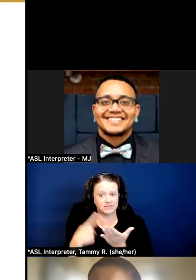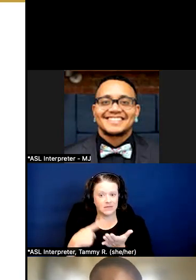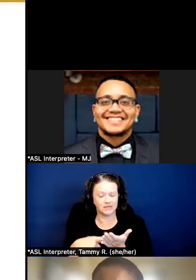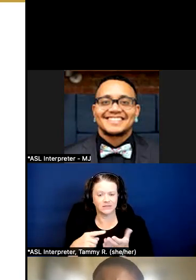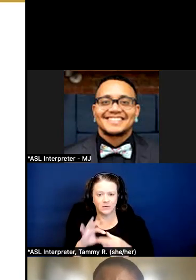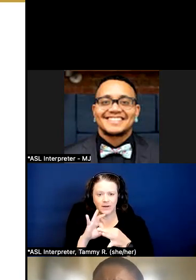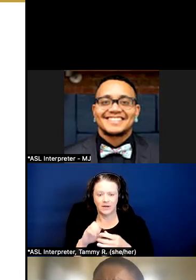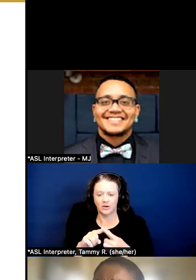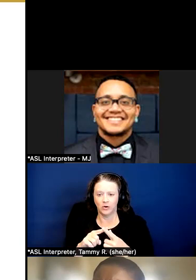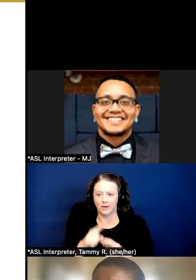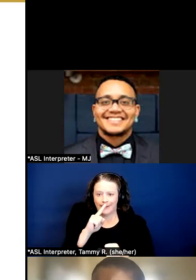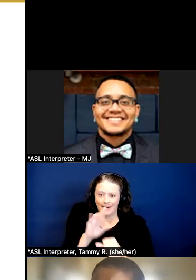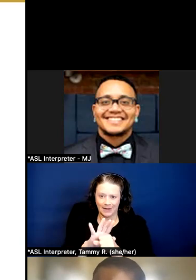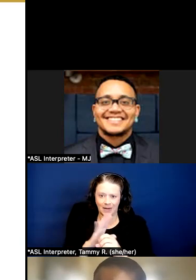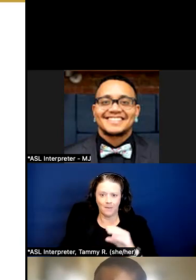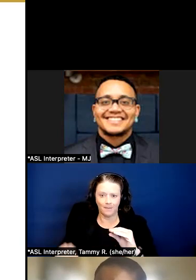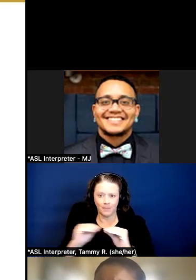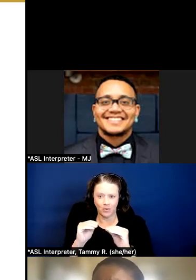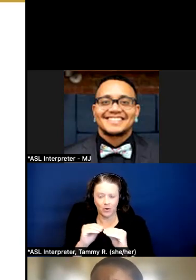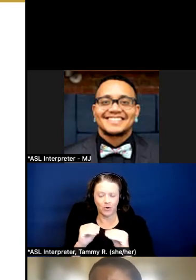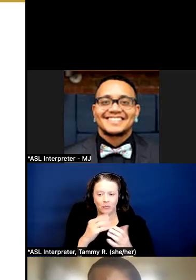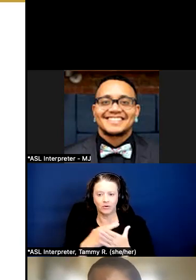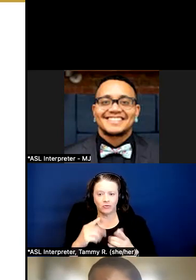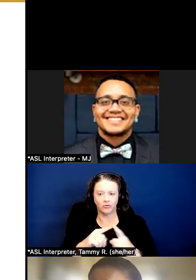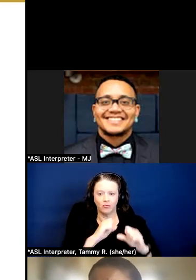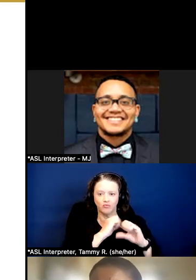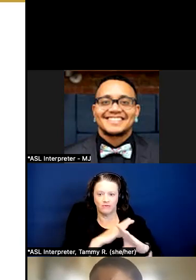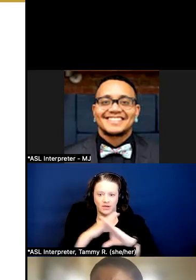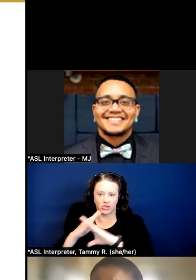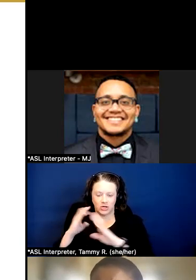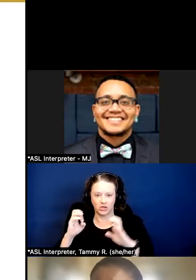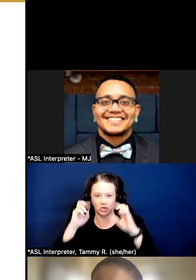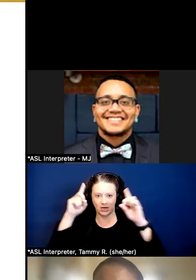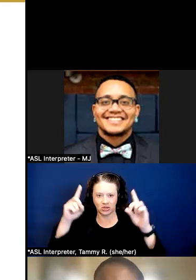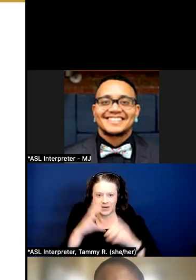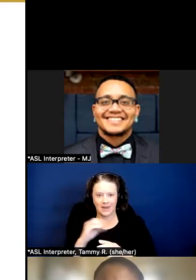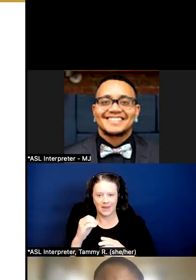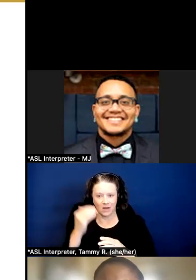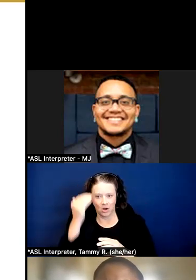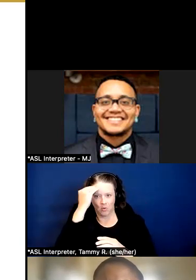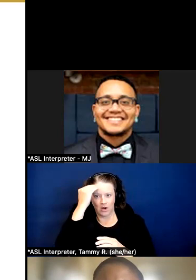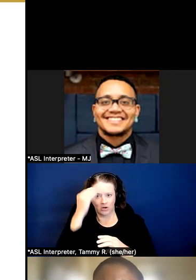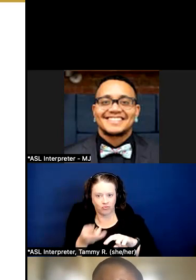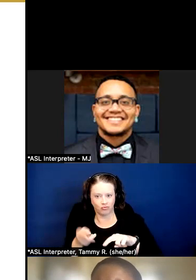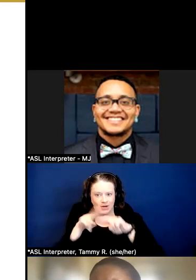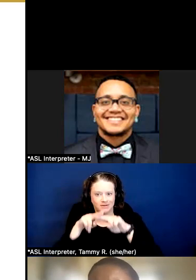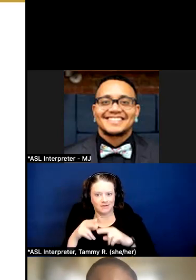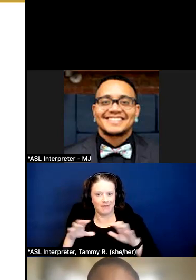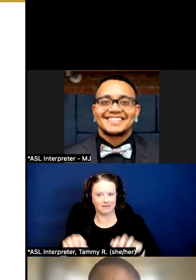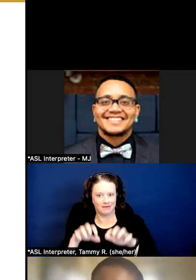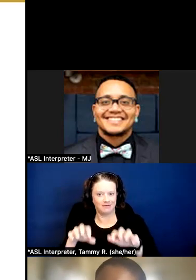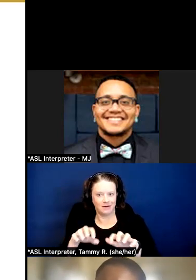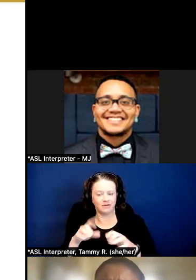more resources towards prevention education and awareness raising activities. Now, this should include